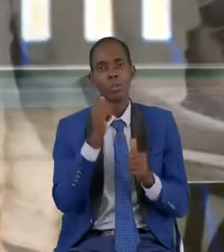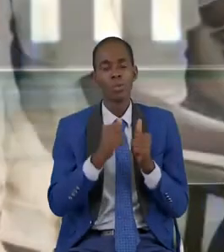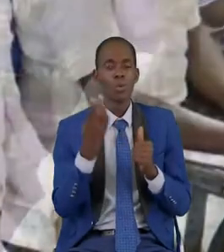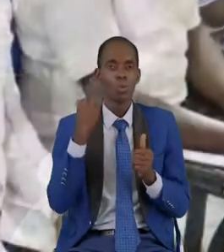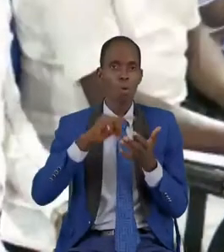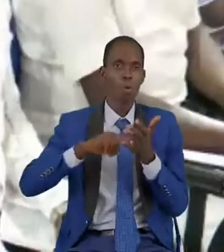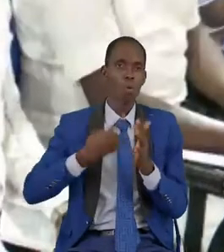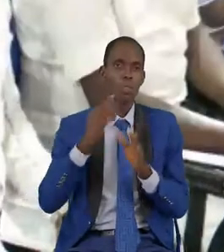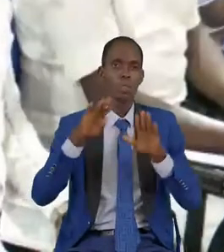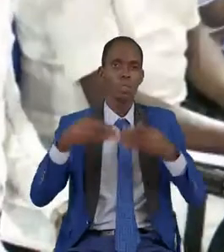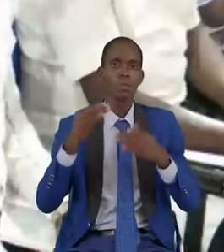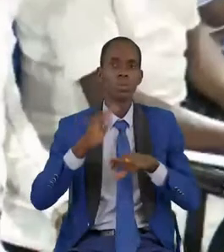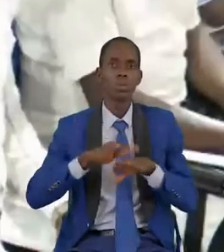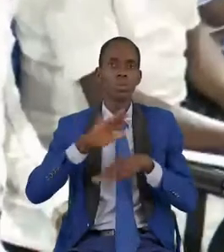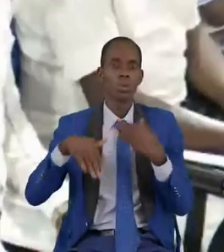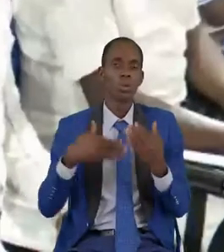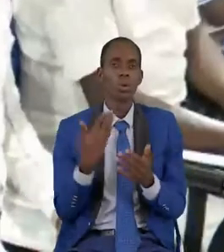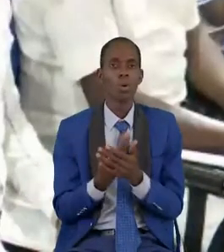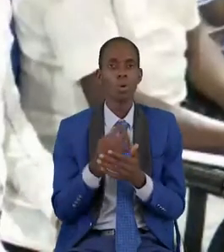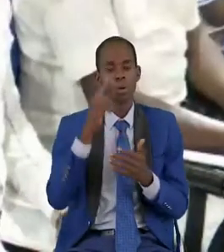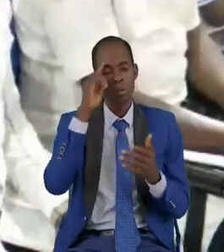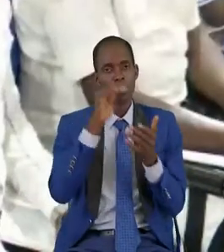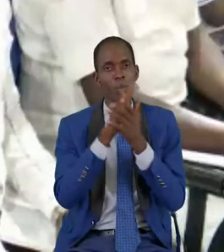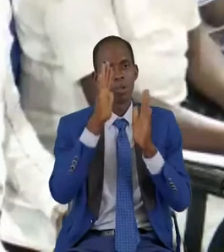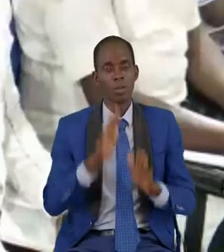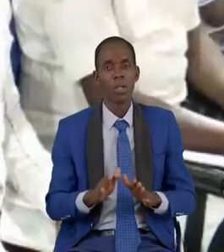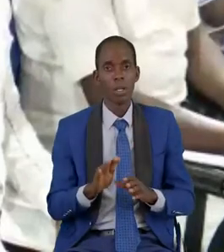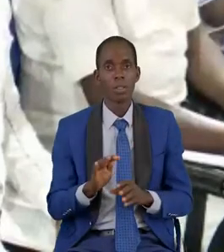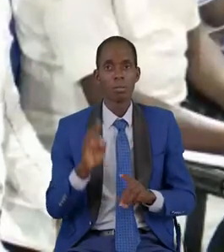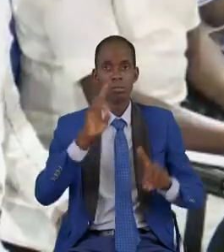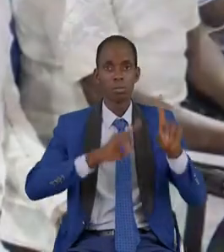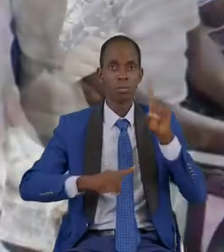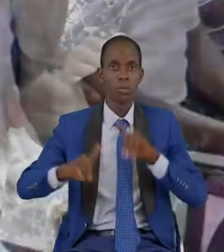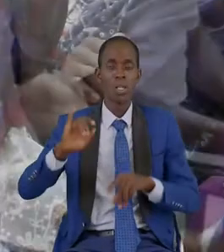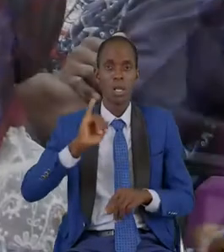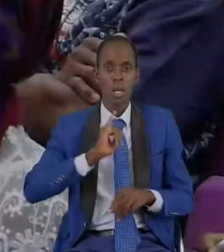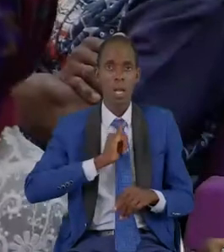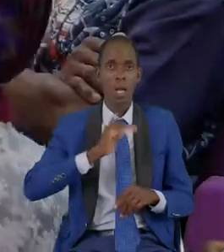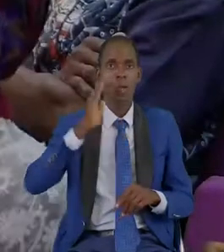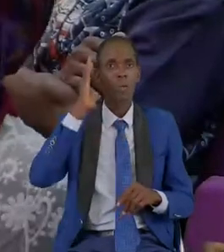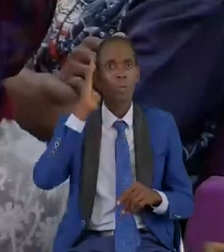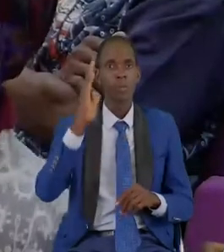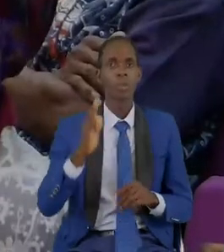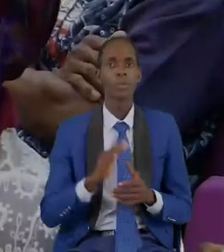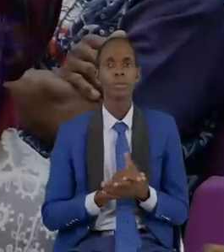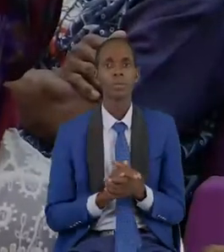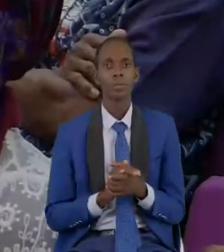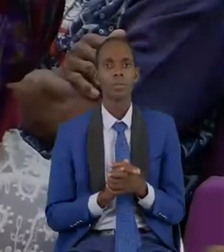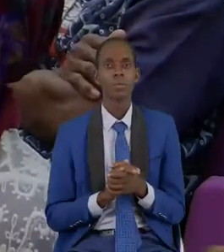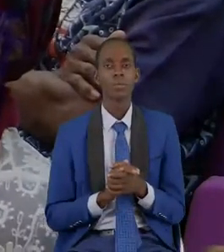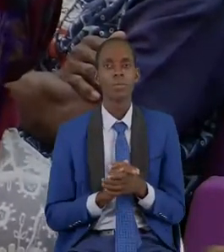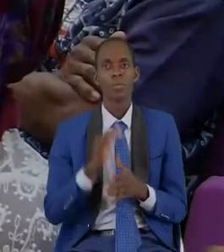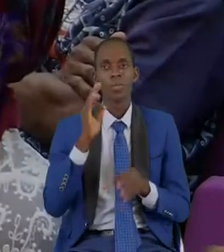unto the saints. I will. I said, I will. You know, if you've tasted